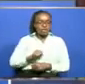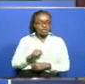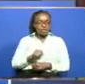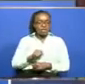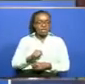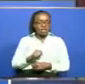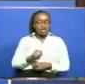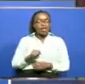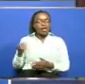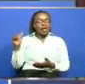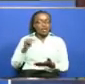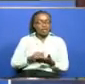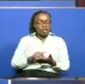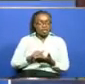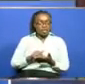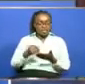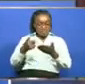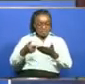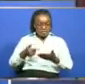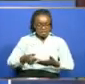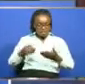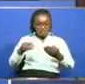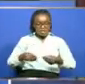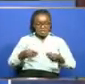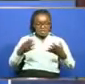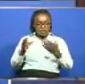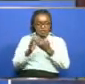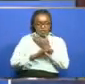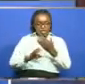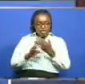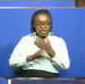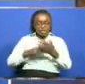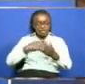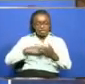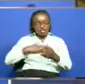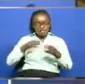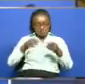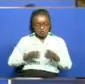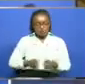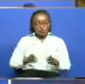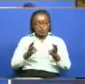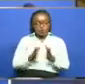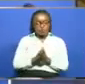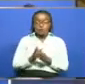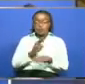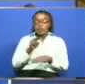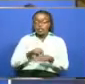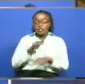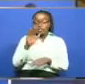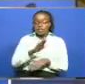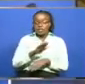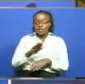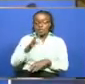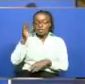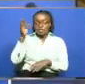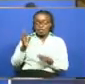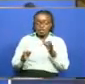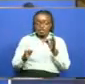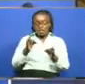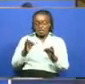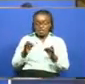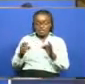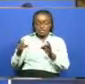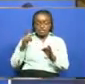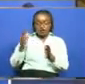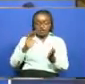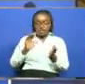this issue and give the country a scientific formula. And the National Assembly Justice and Legal Affairs Committee has